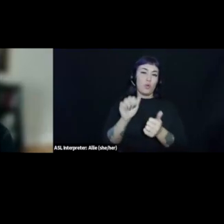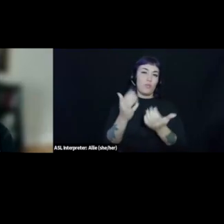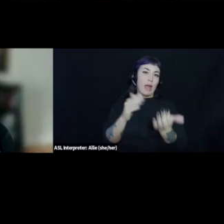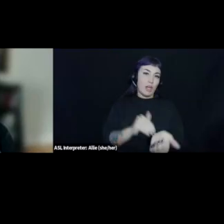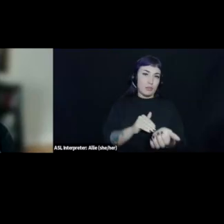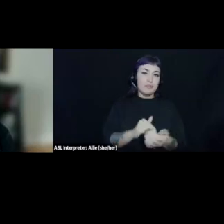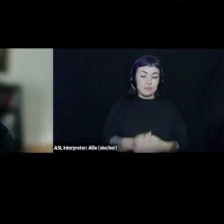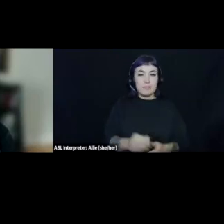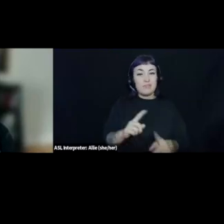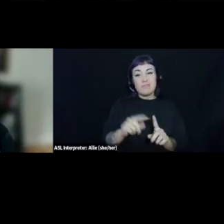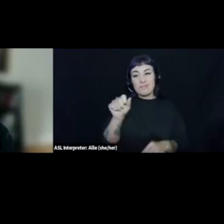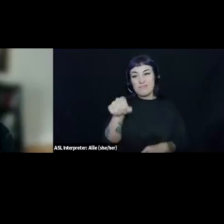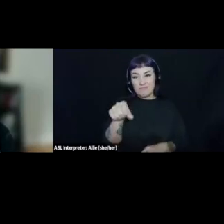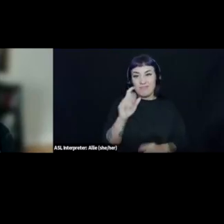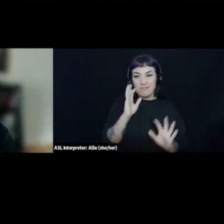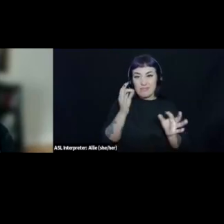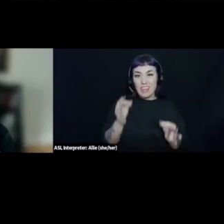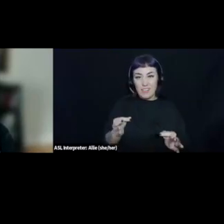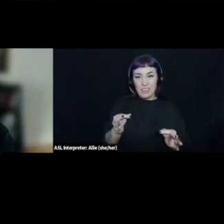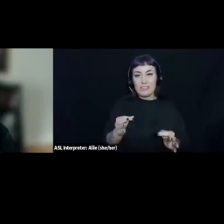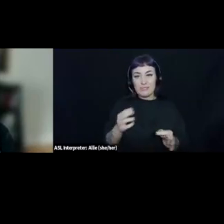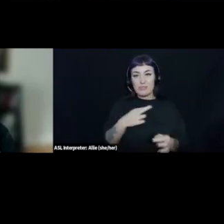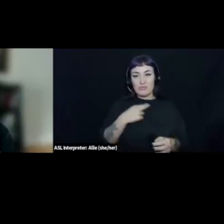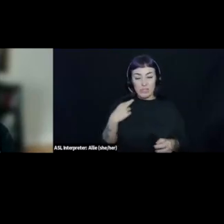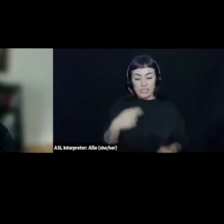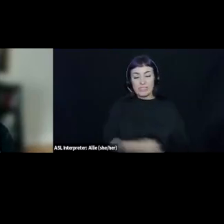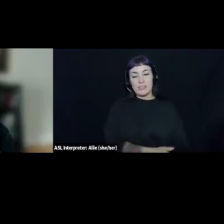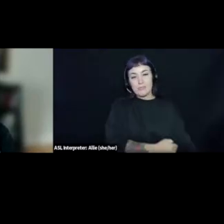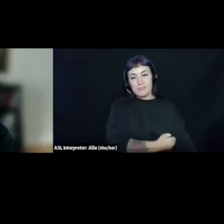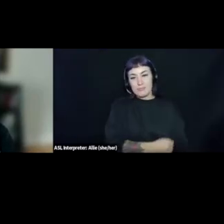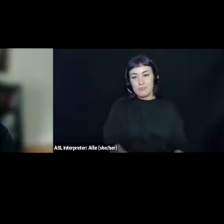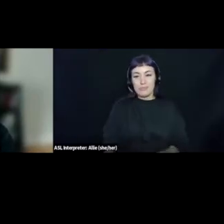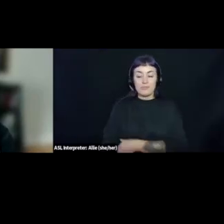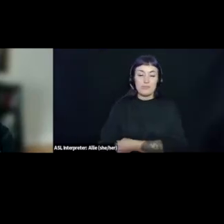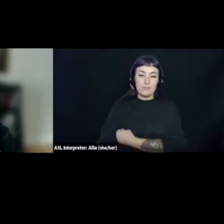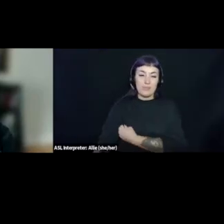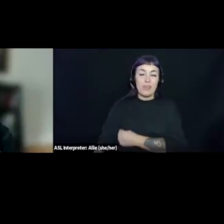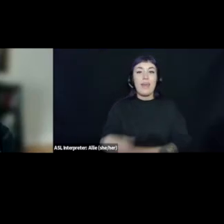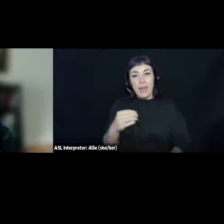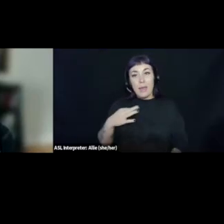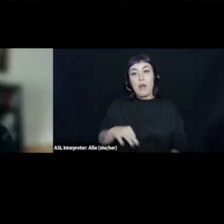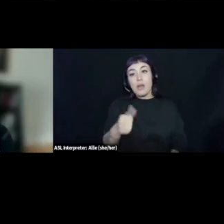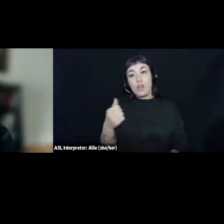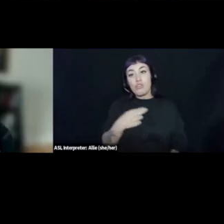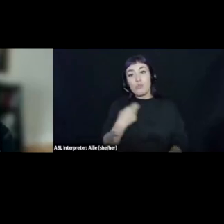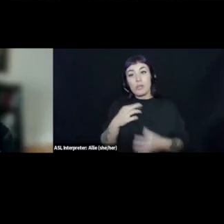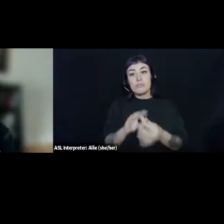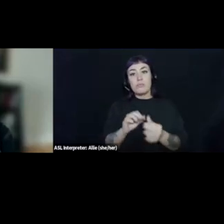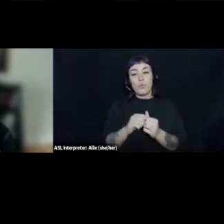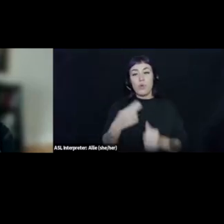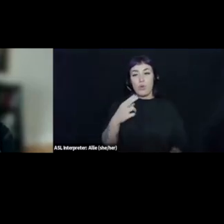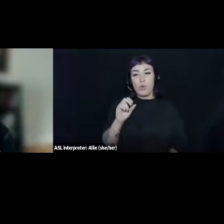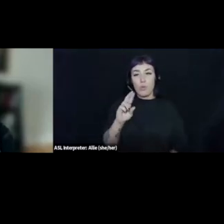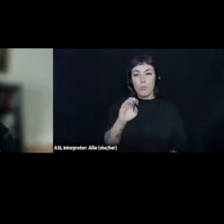provider. But yeah, no, there's definitely risks and benefits. Another risk that is associated with hormonal